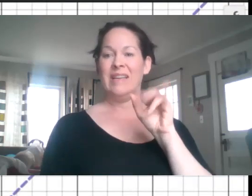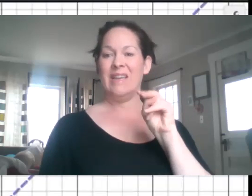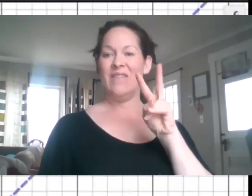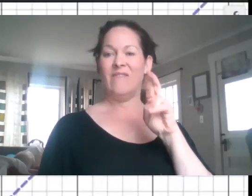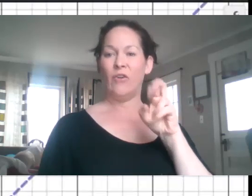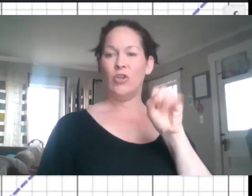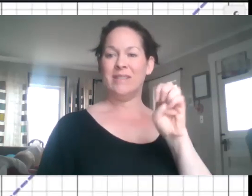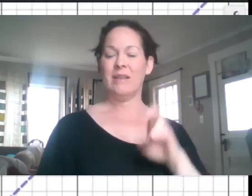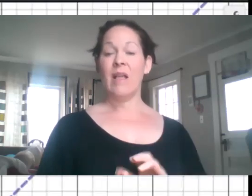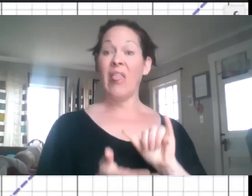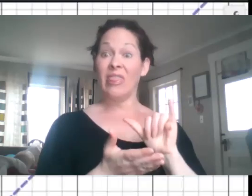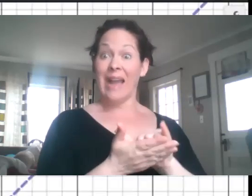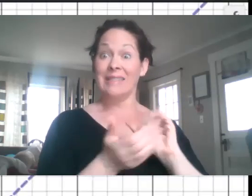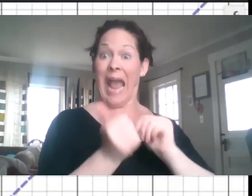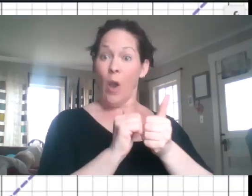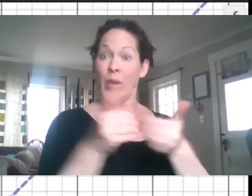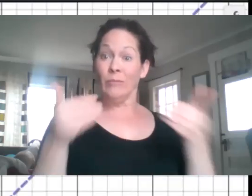So that's how we handle roots.